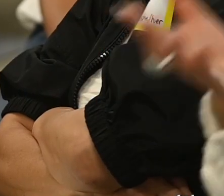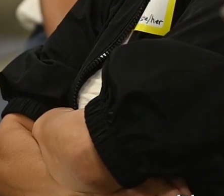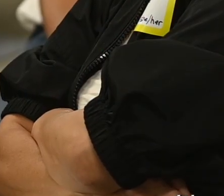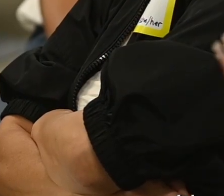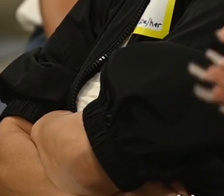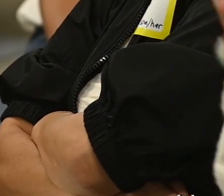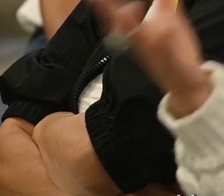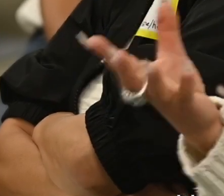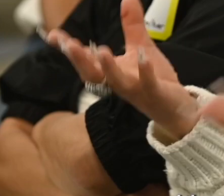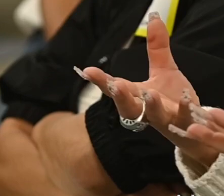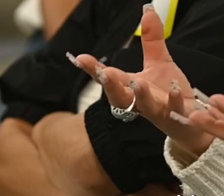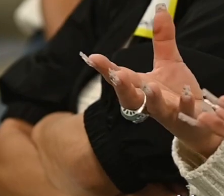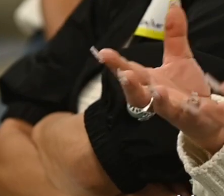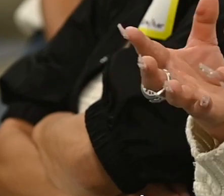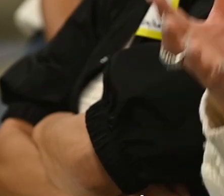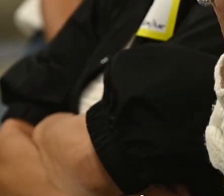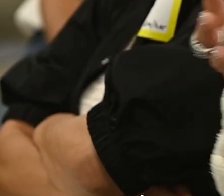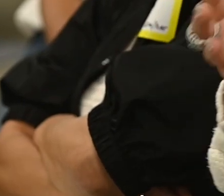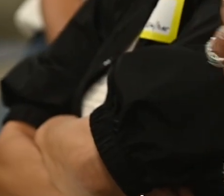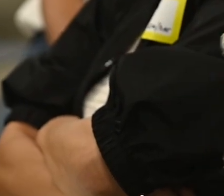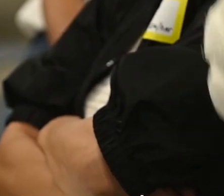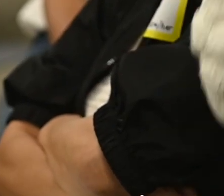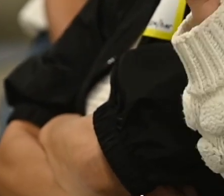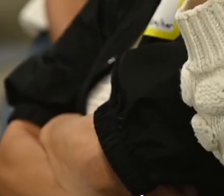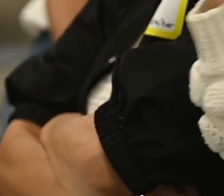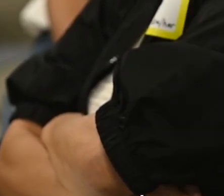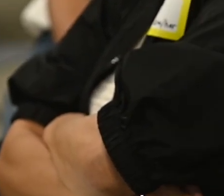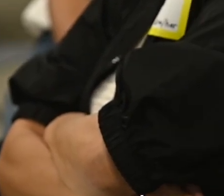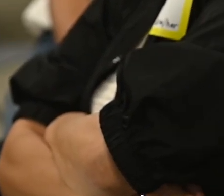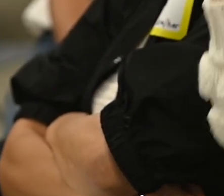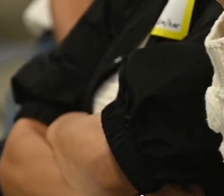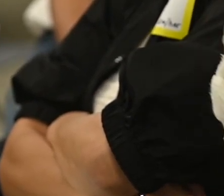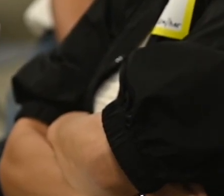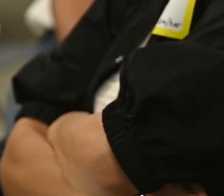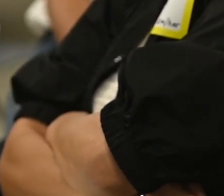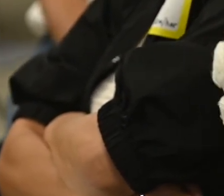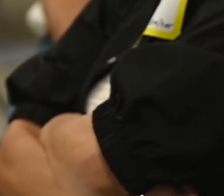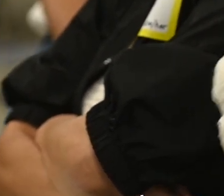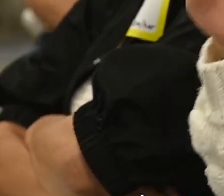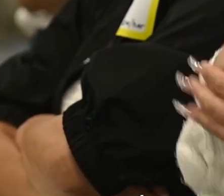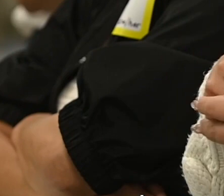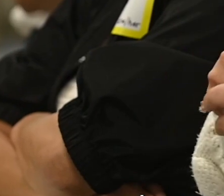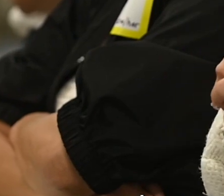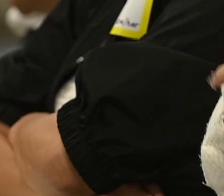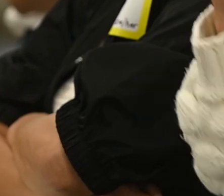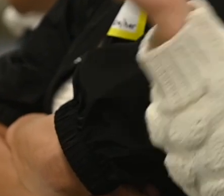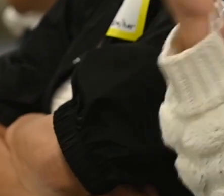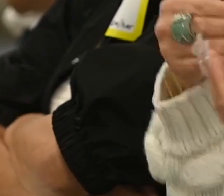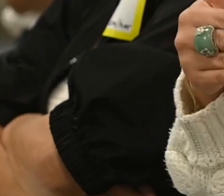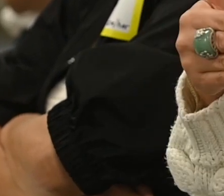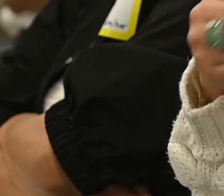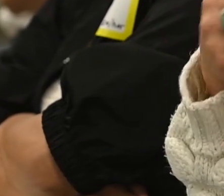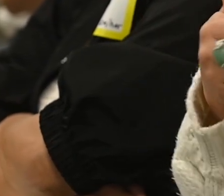up in the, we have the will, but we don't have, if we, say F you to LA County, right? Like,